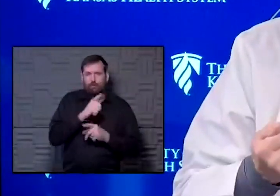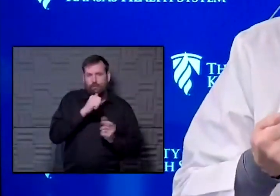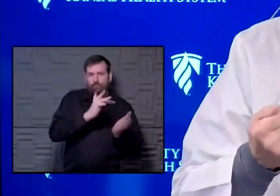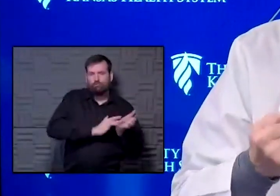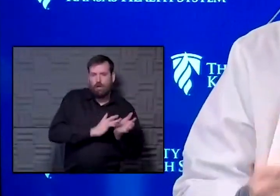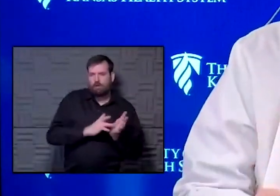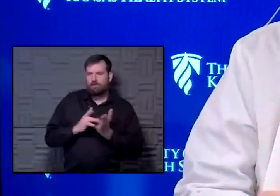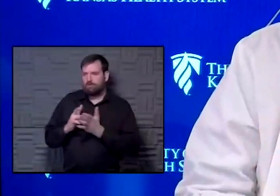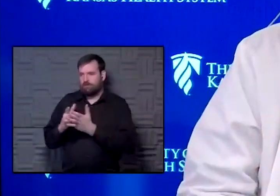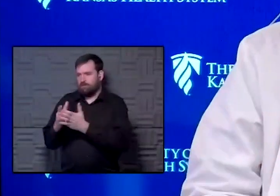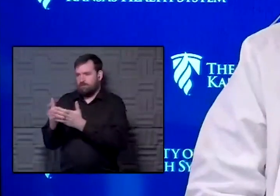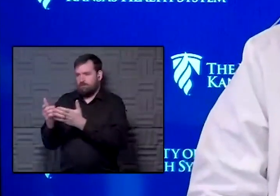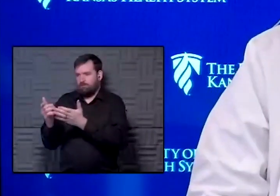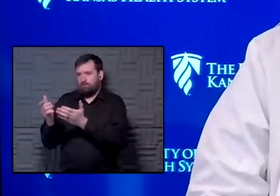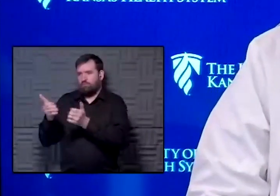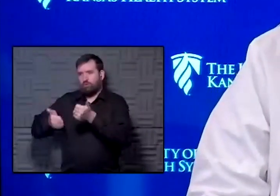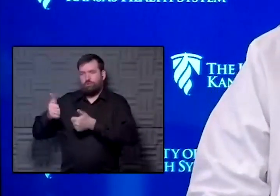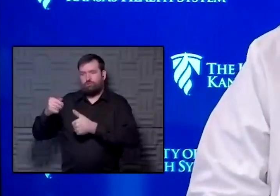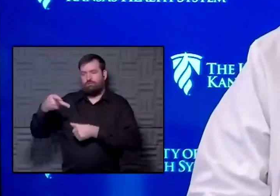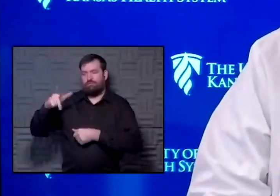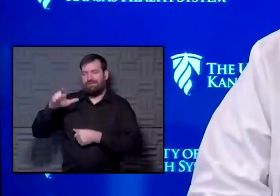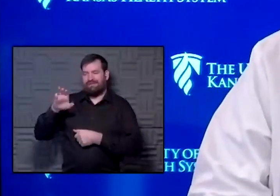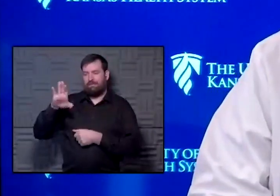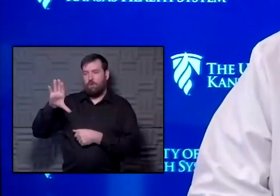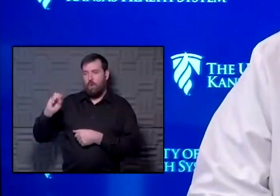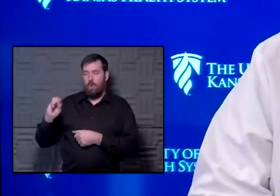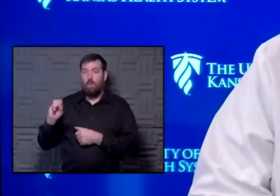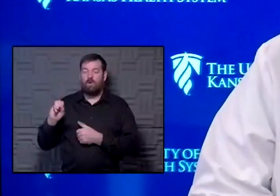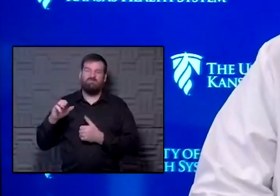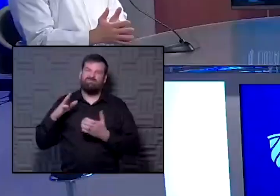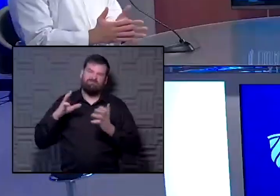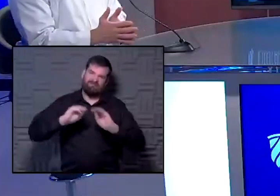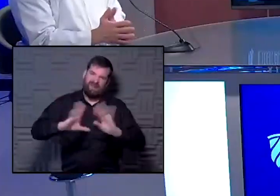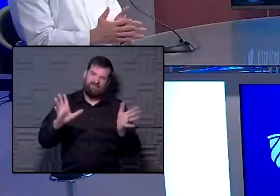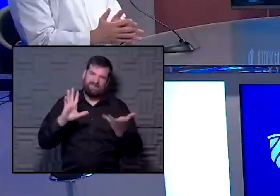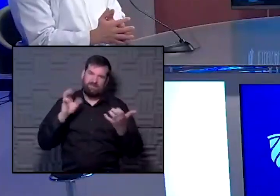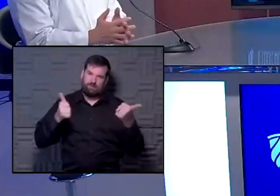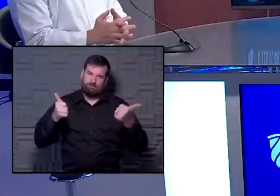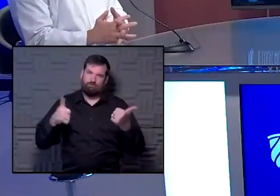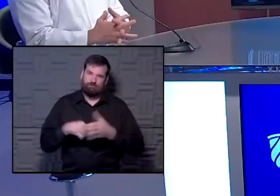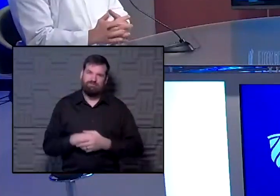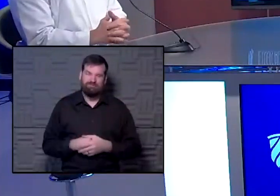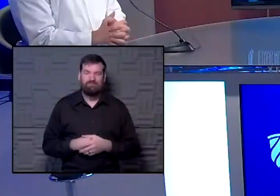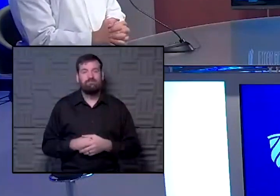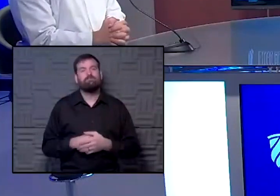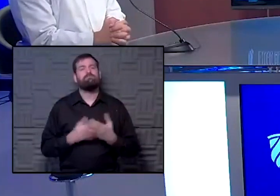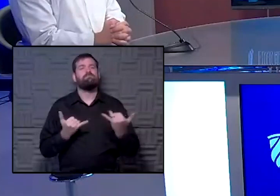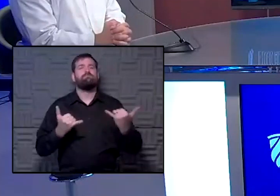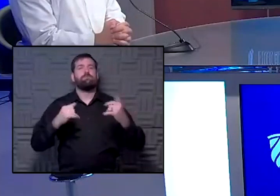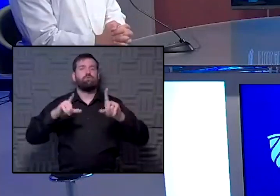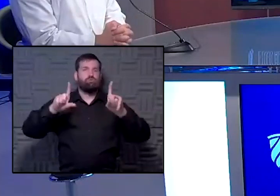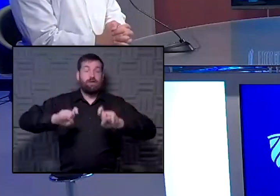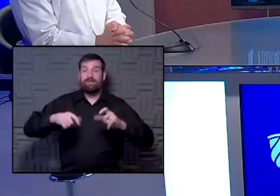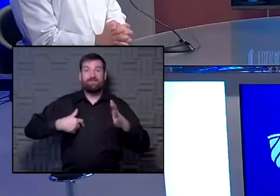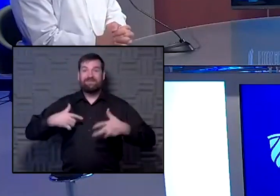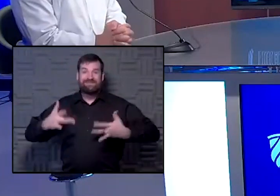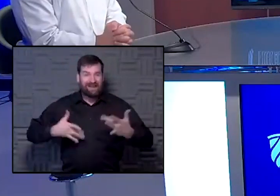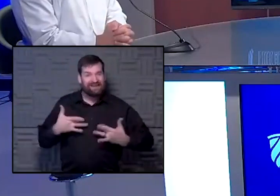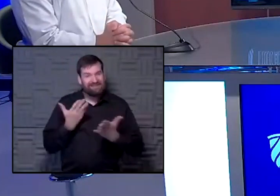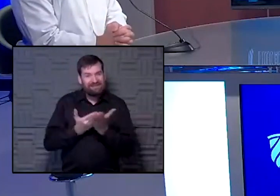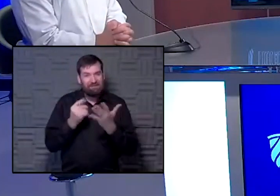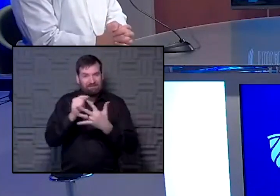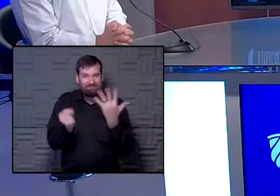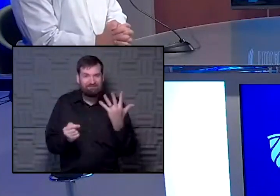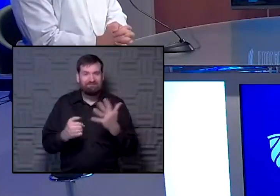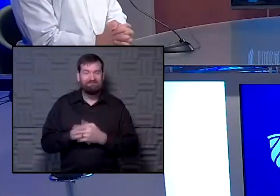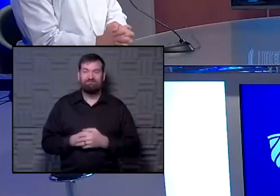I feel like a new person. Yeah. Okay, we know which drug you got. Okay, so tell us about the trials you're enrolling on now. I'm pretty excited about some of this stuff. I